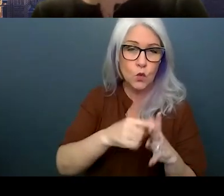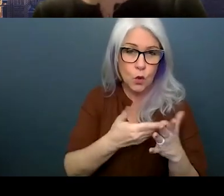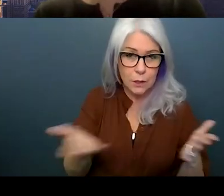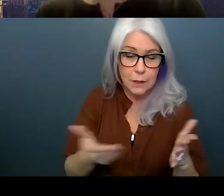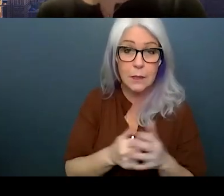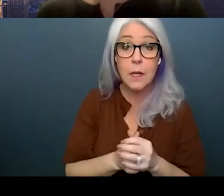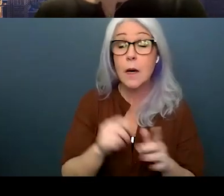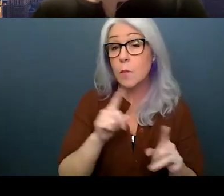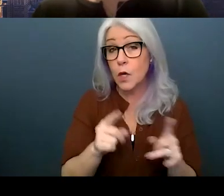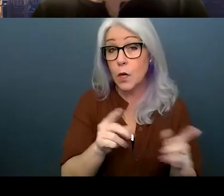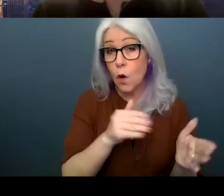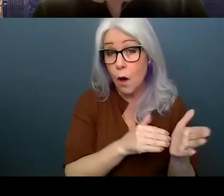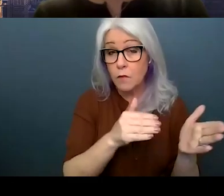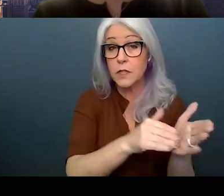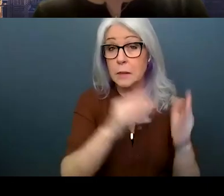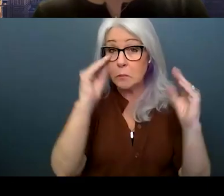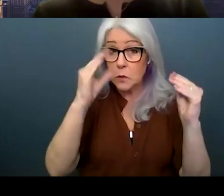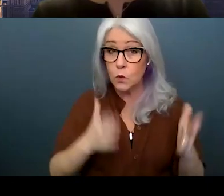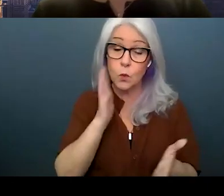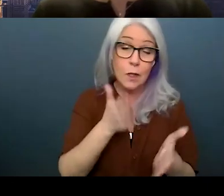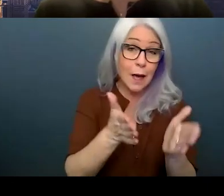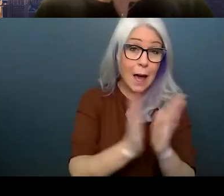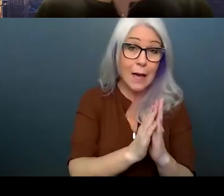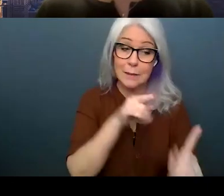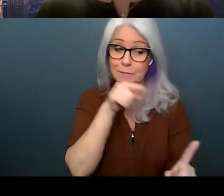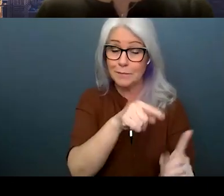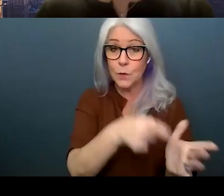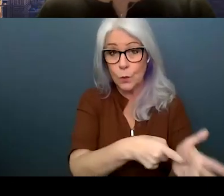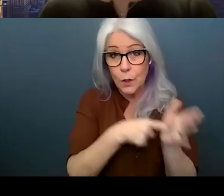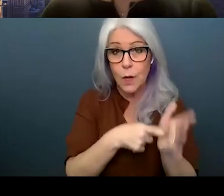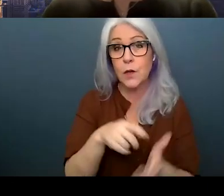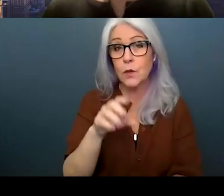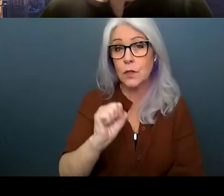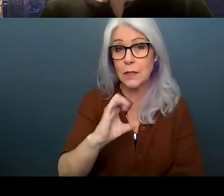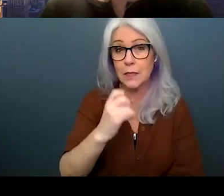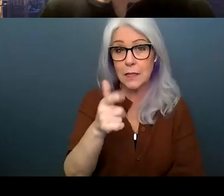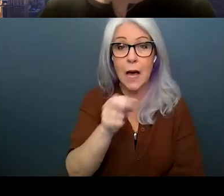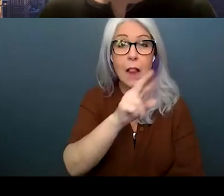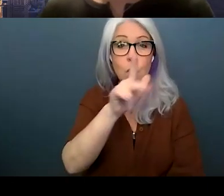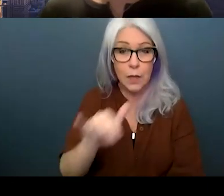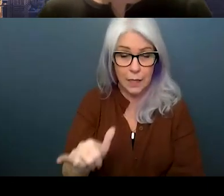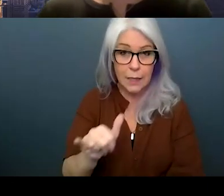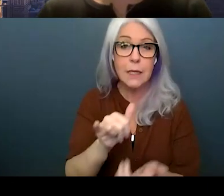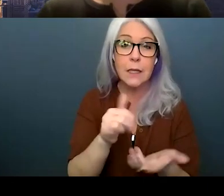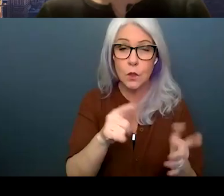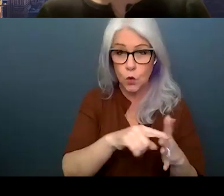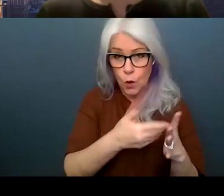professors will ask you to use scholarly sources, which are also sometimes referred to as academic